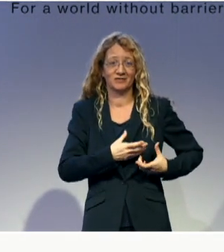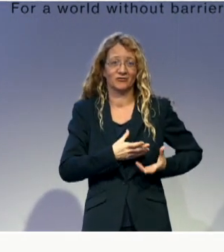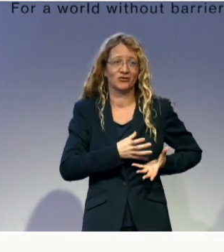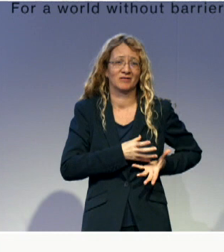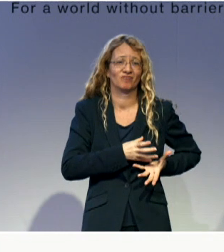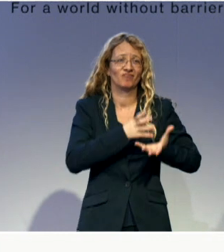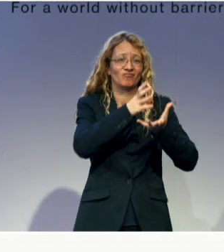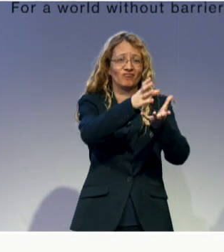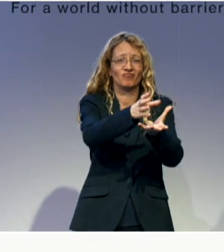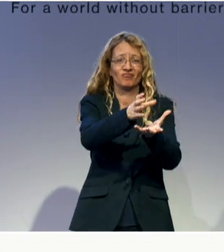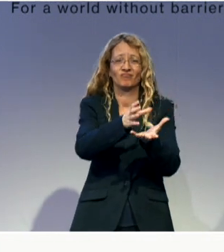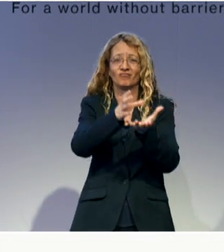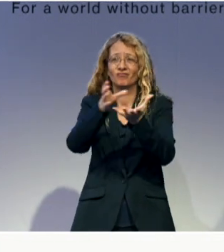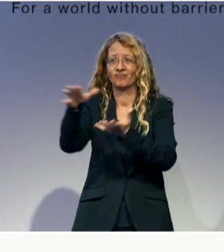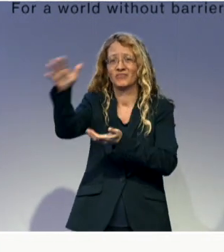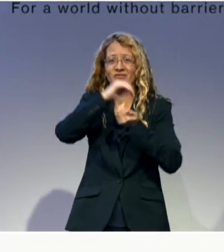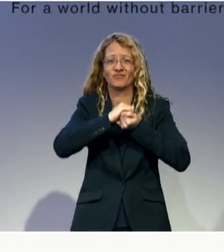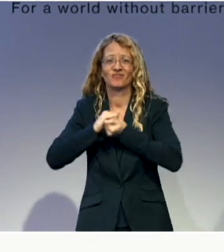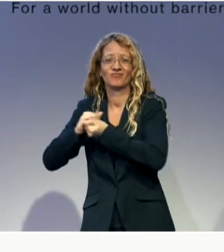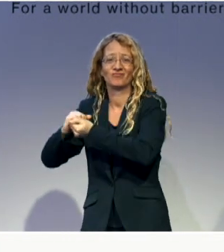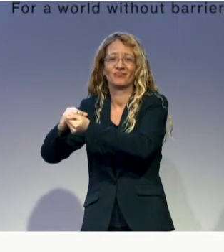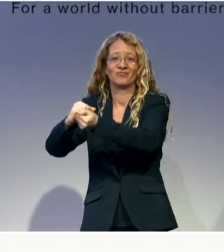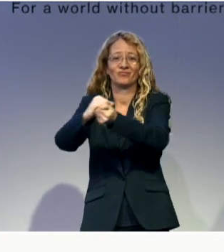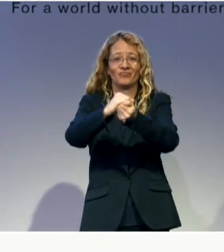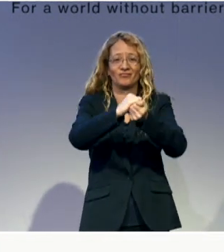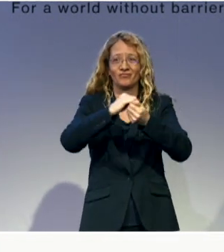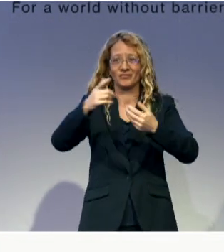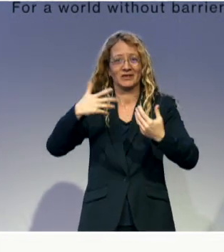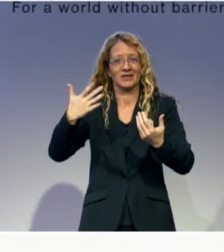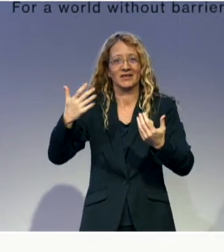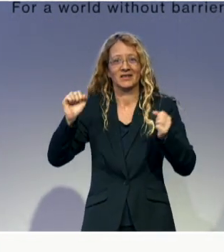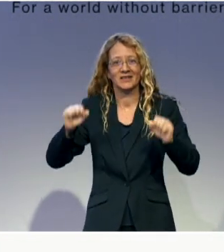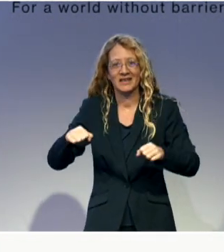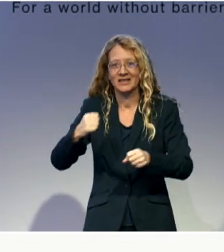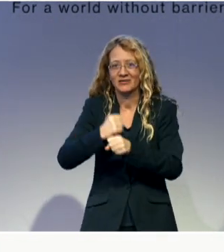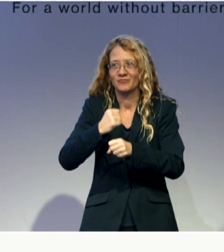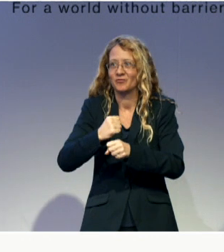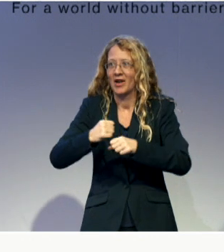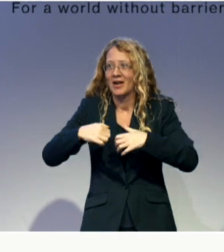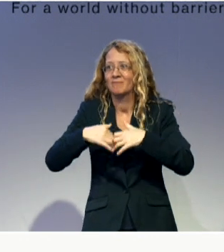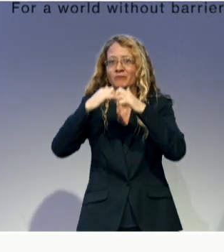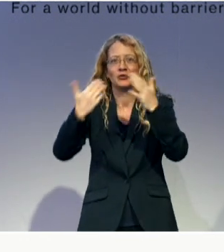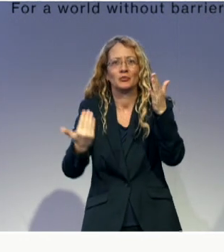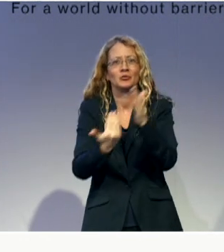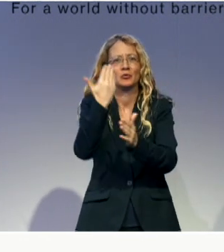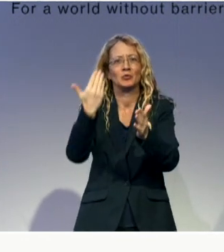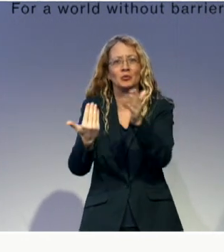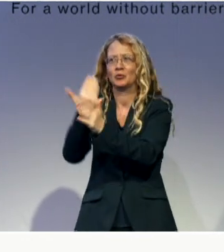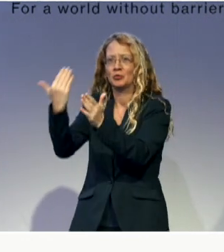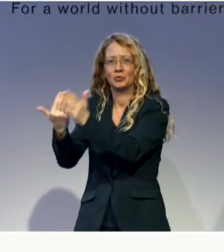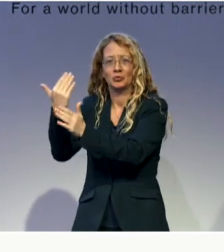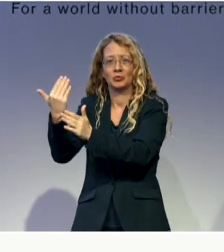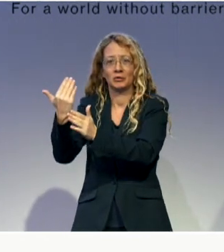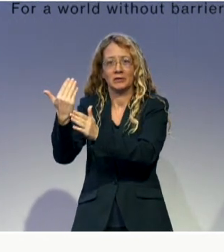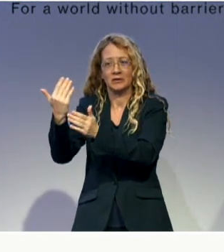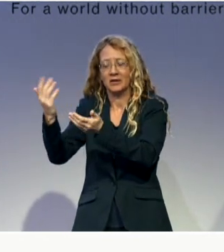creating a new global standard on human inclusion together. So let us begin. So how we're going to do